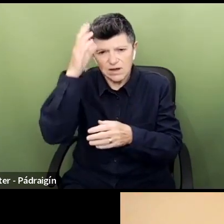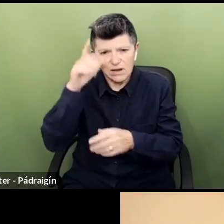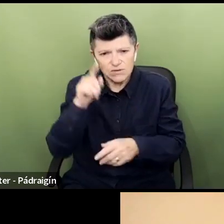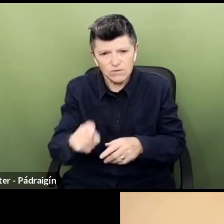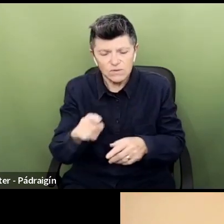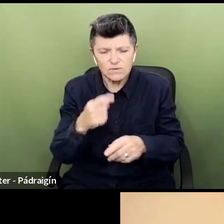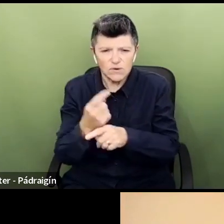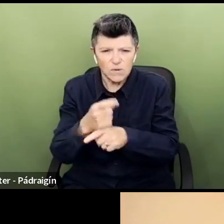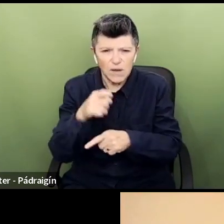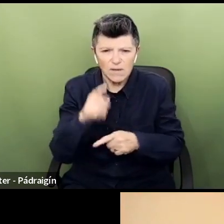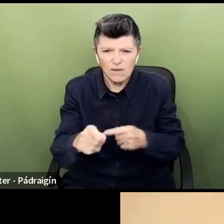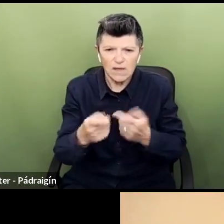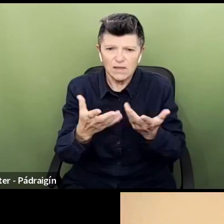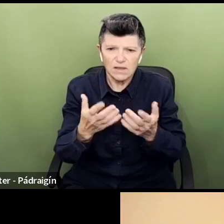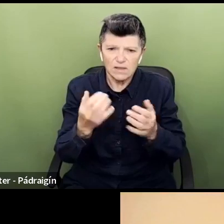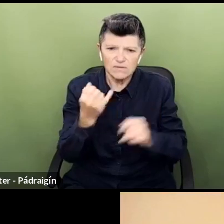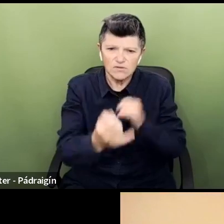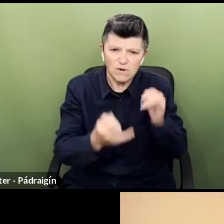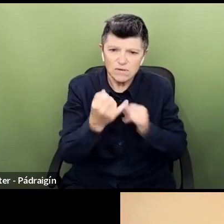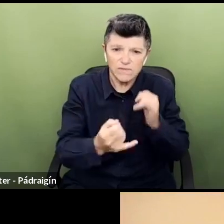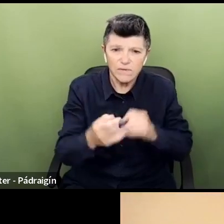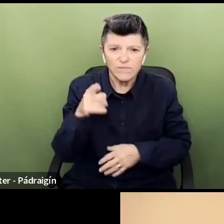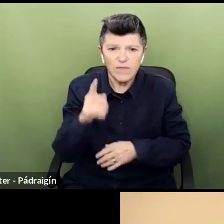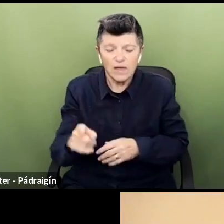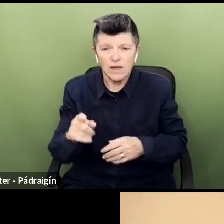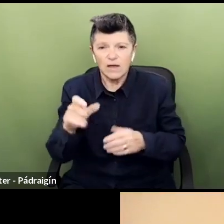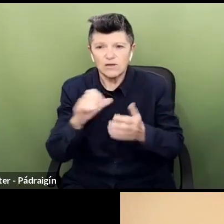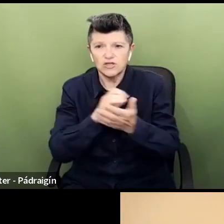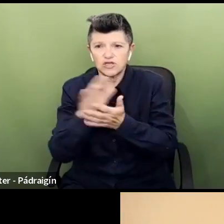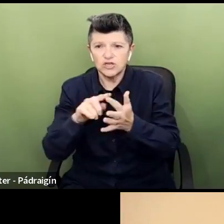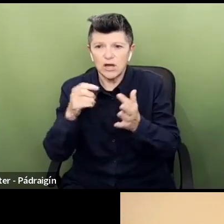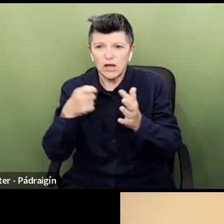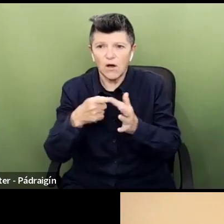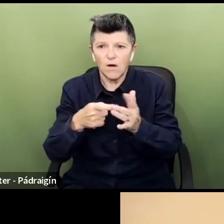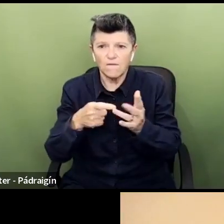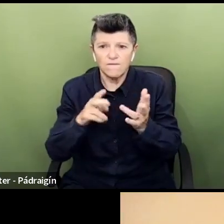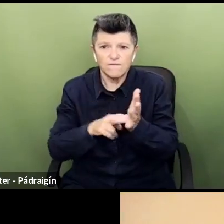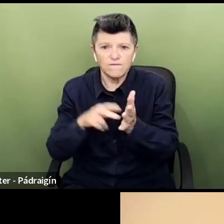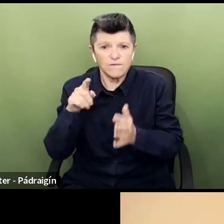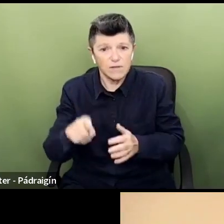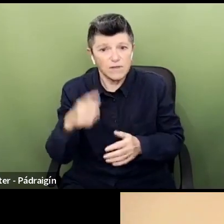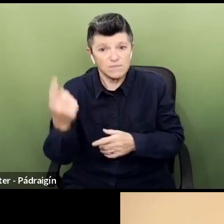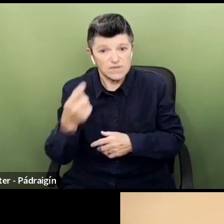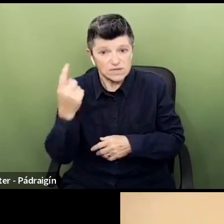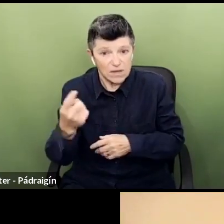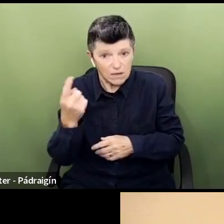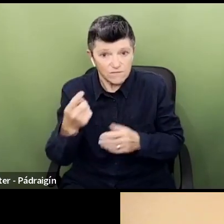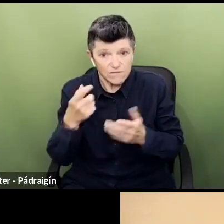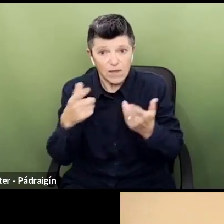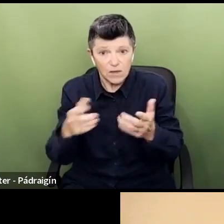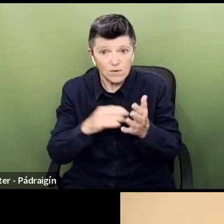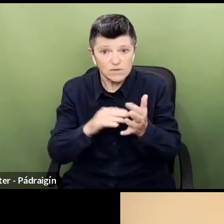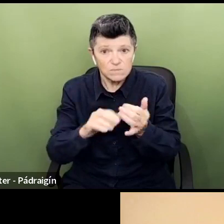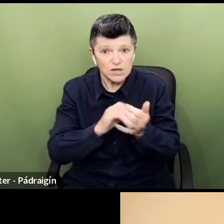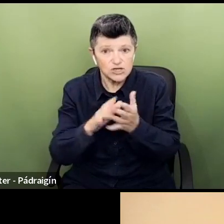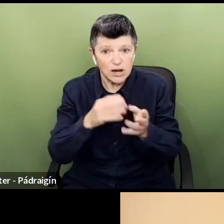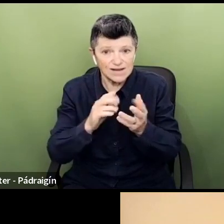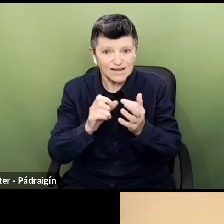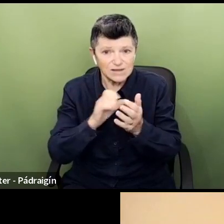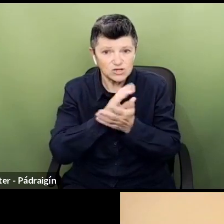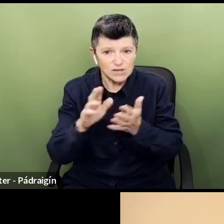was Mishanin. He wrote, I'm a Mishanin when he applied to Moscow University, and his sister